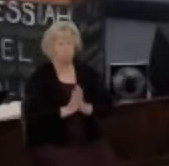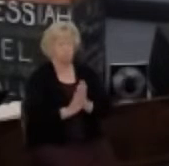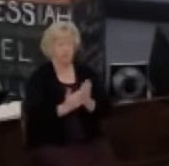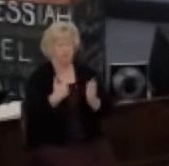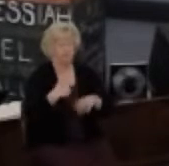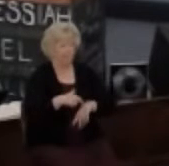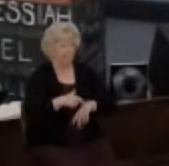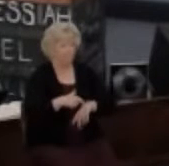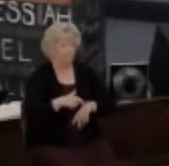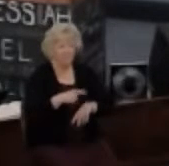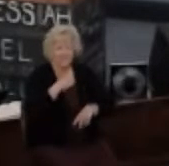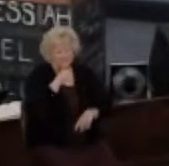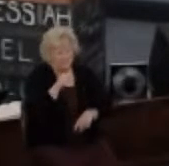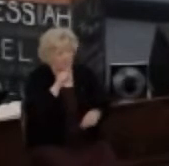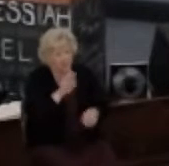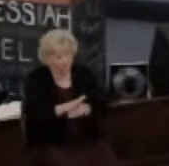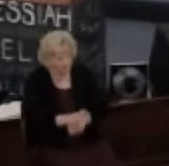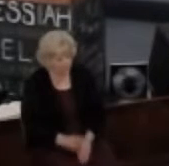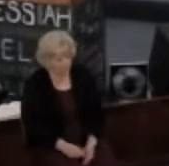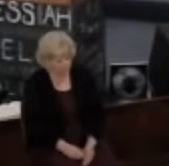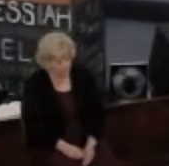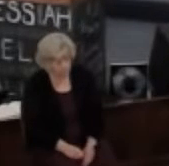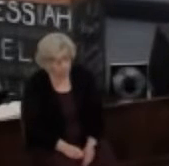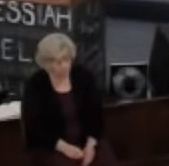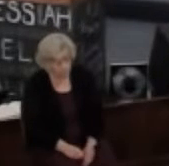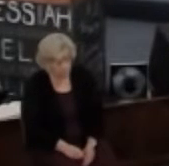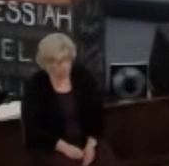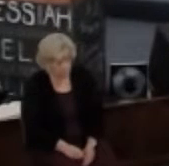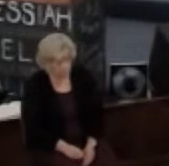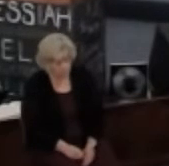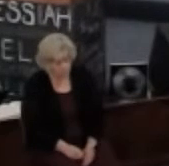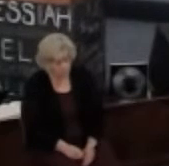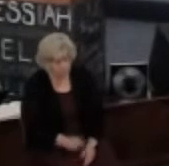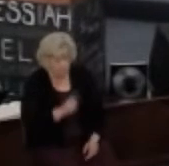Well, that's not being committed to church or church growth.